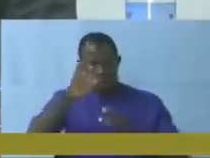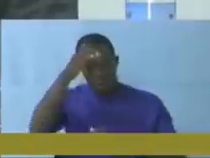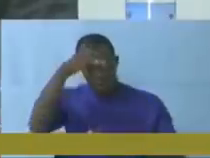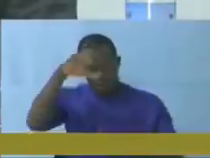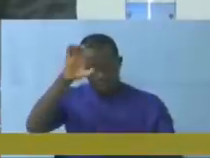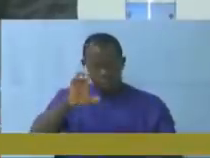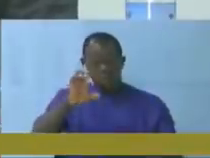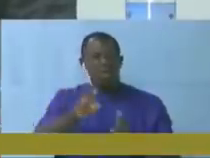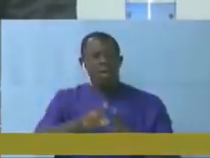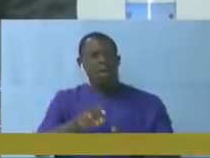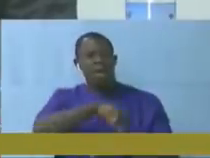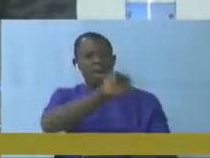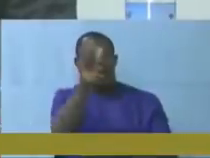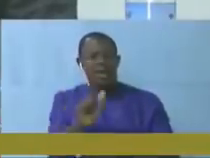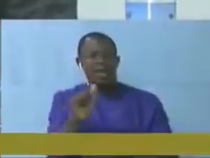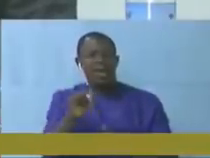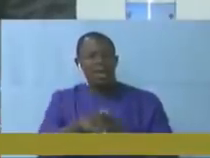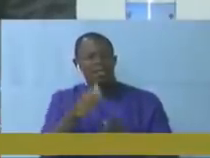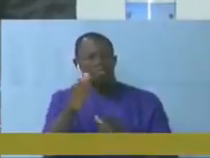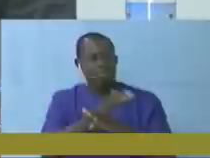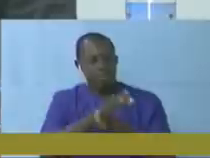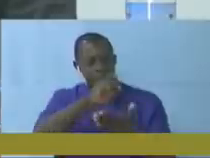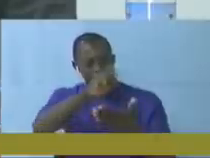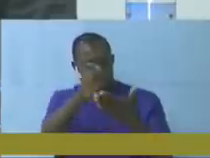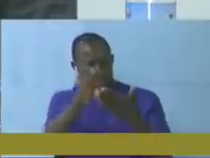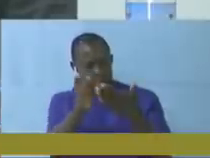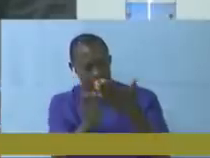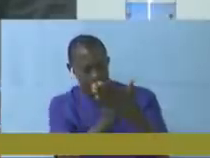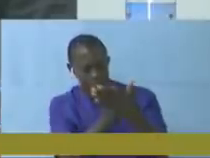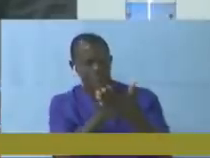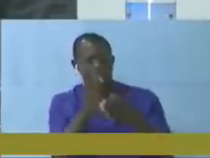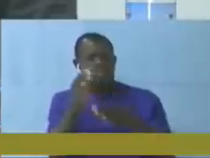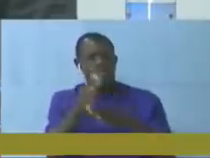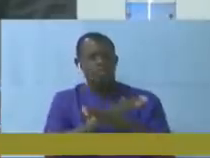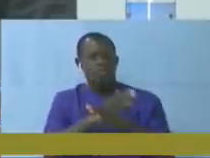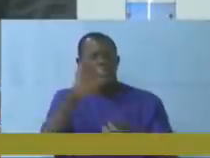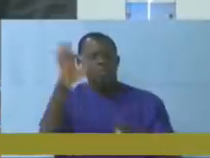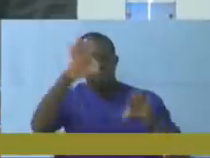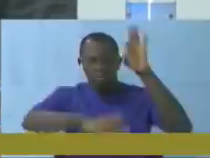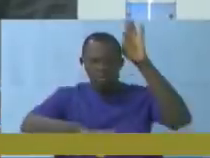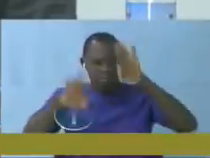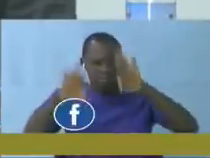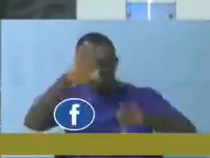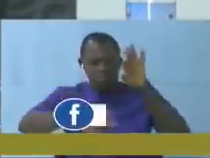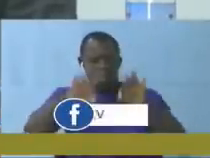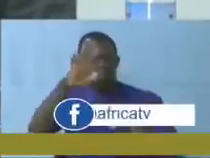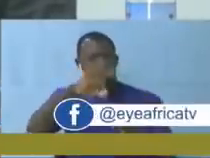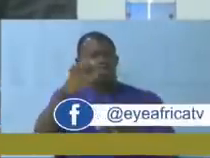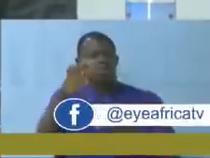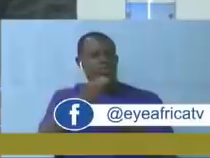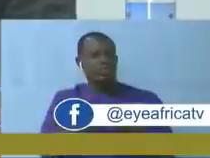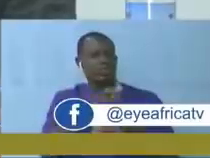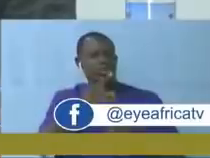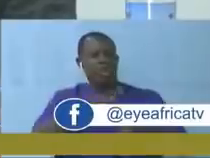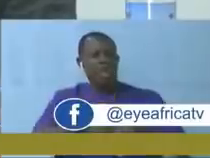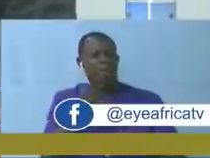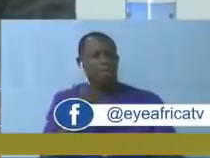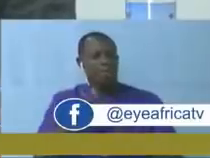and the draft that was voted for during the